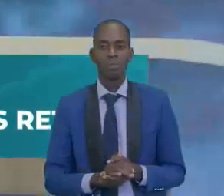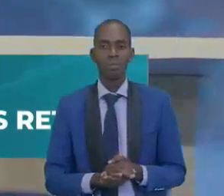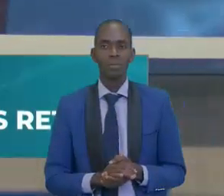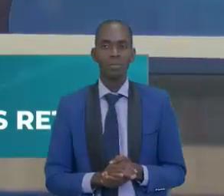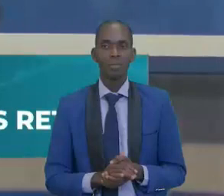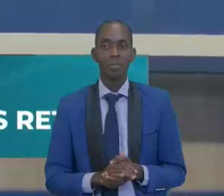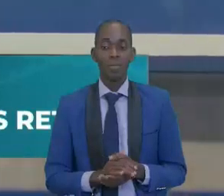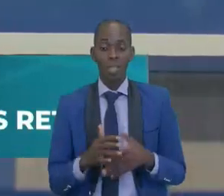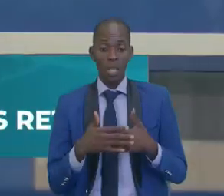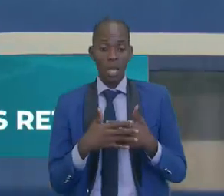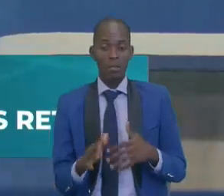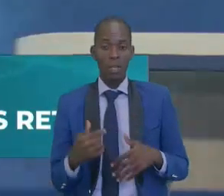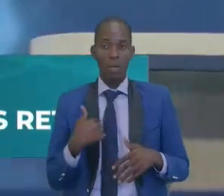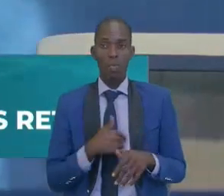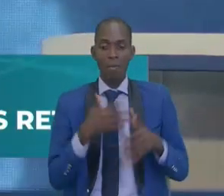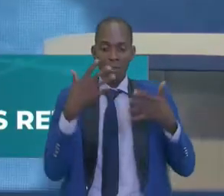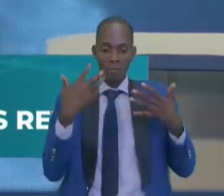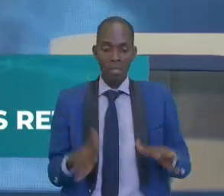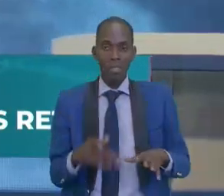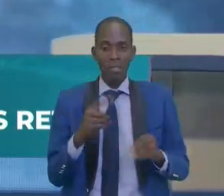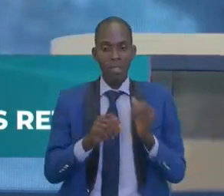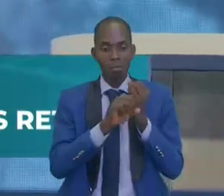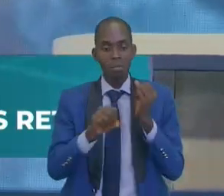After we finish the crusade tomorrow,